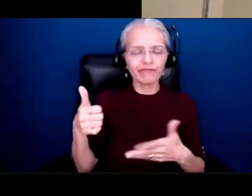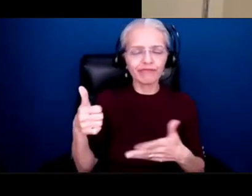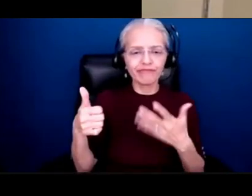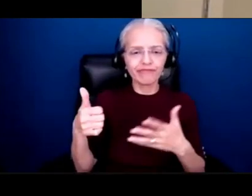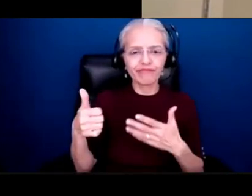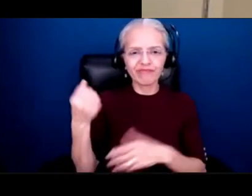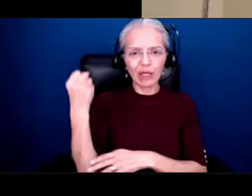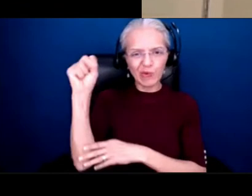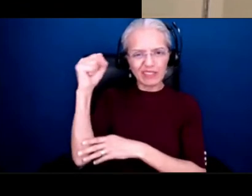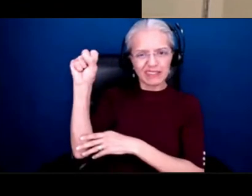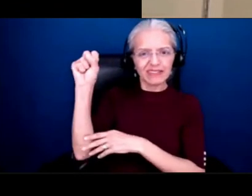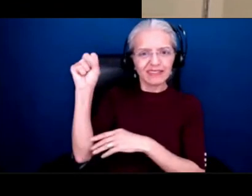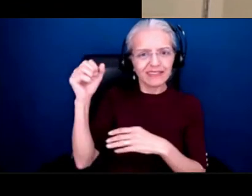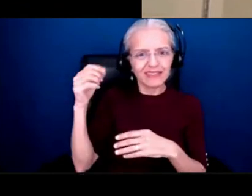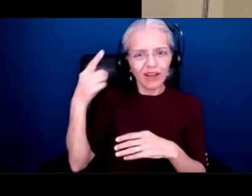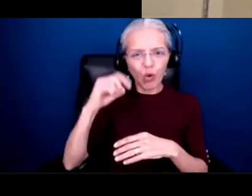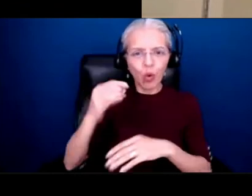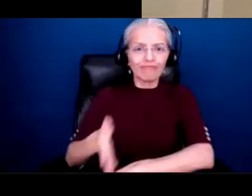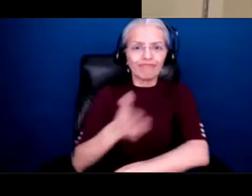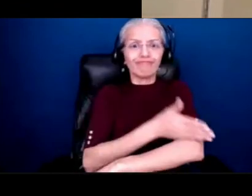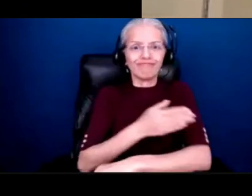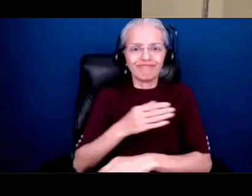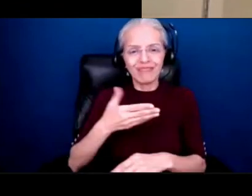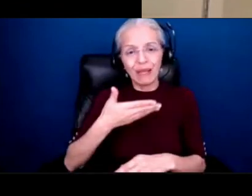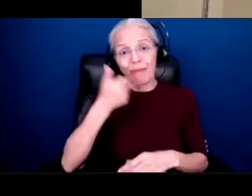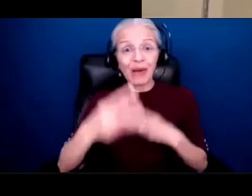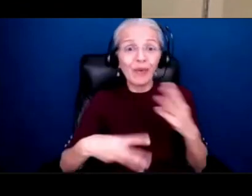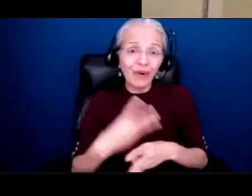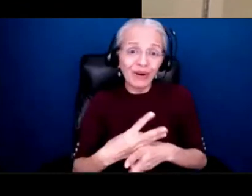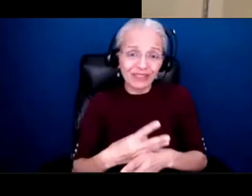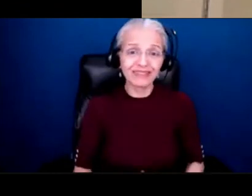wishes for, a better world.